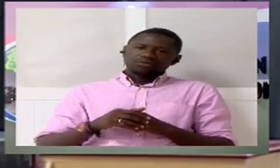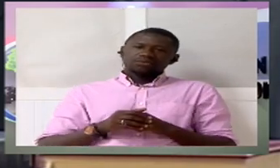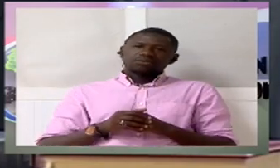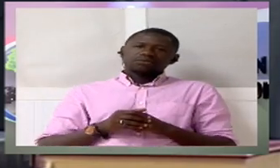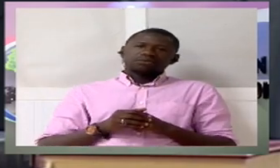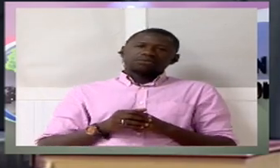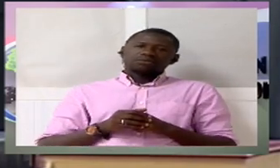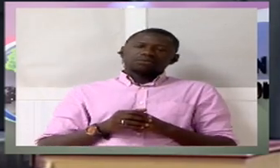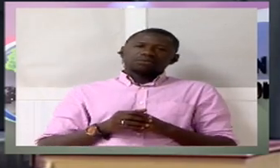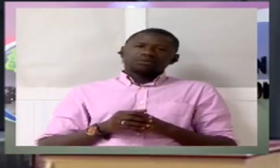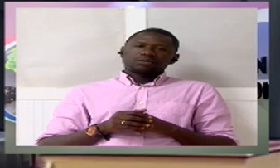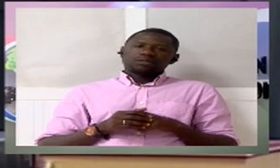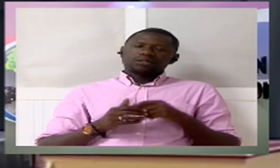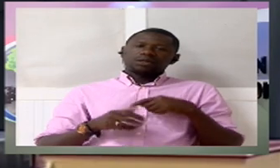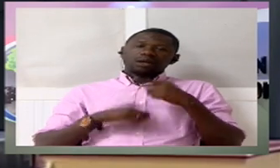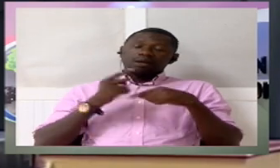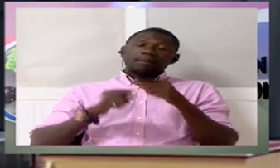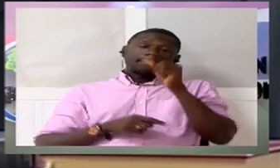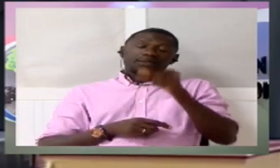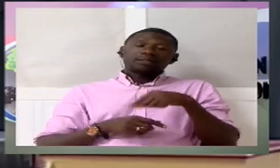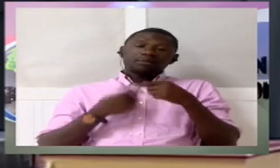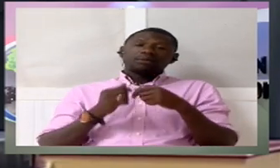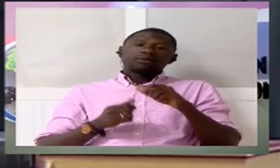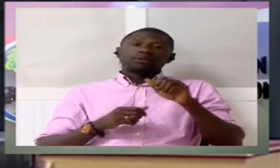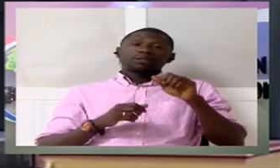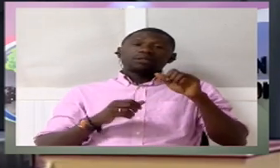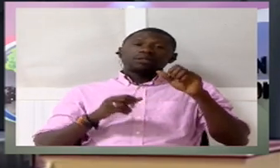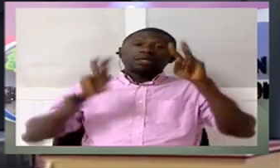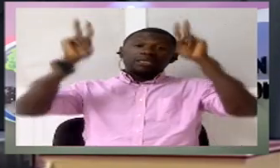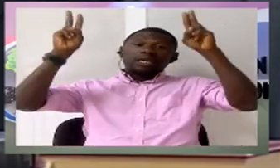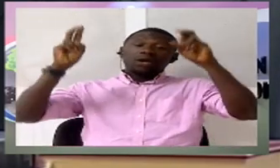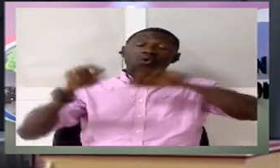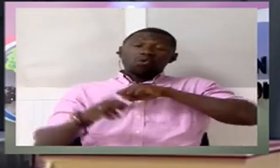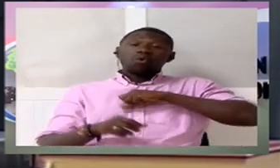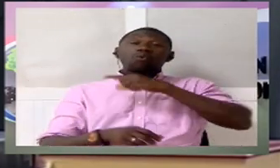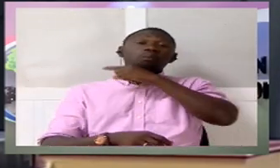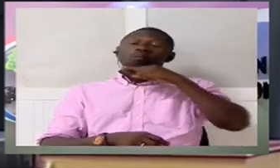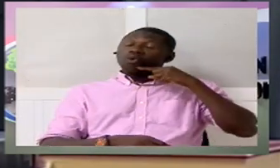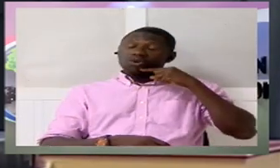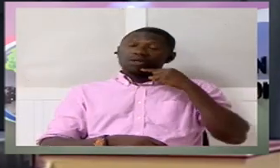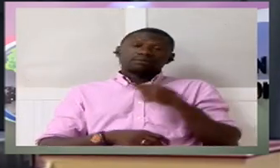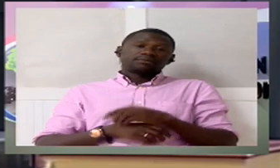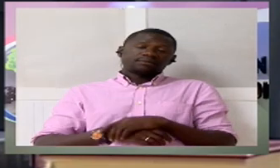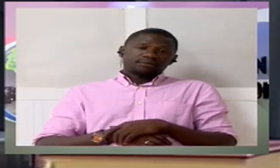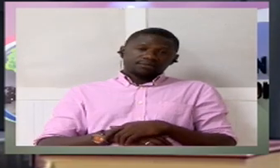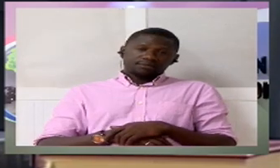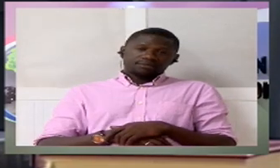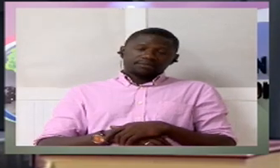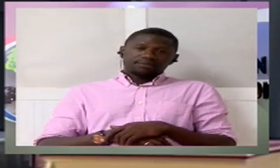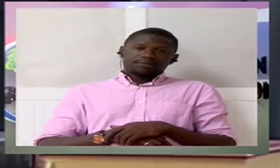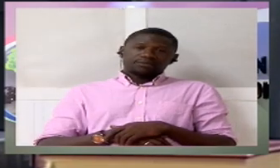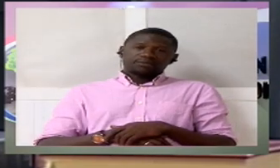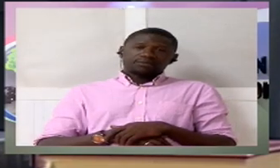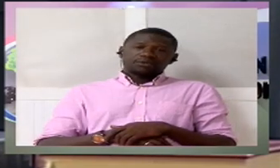showcase it. The person of Asombi Bojang. Yaya Jame's